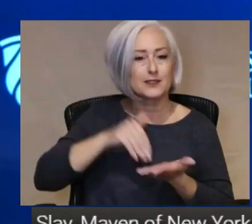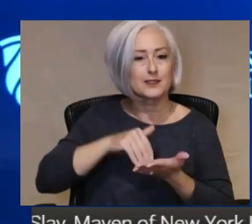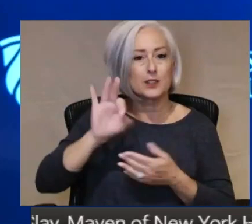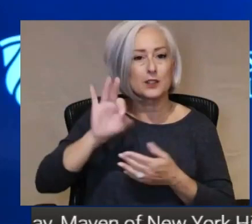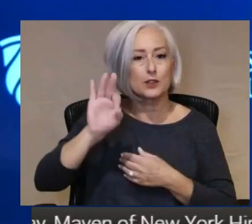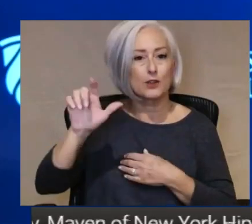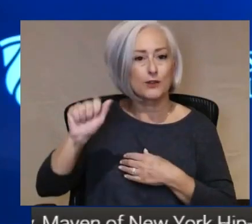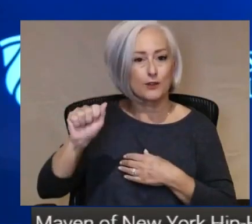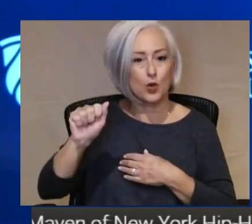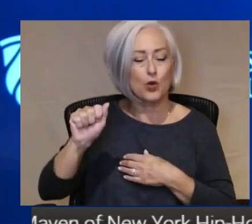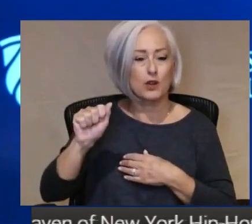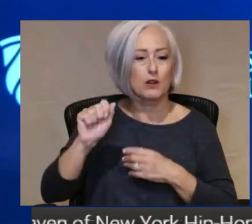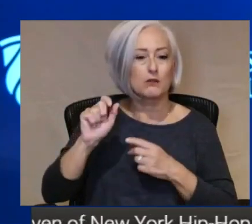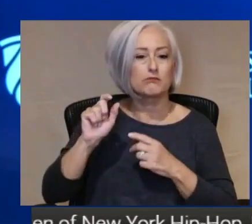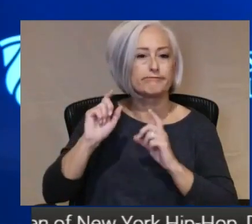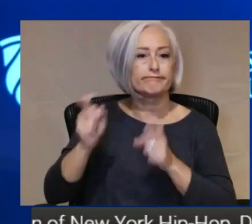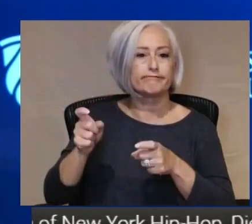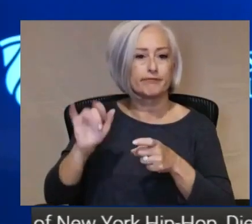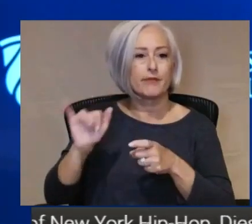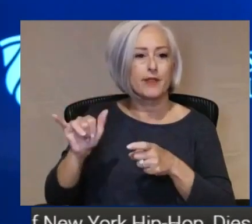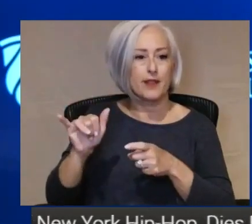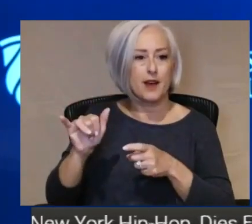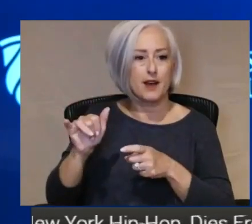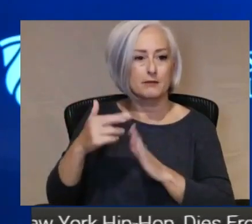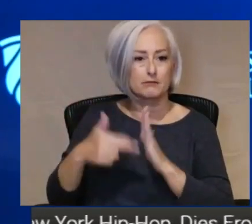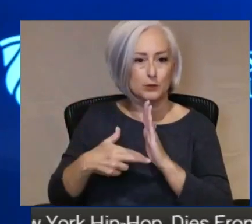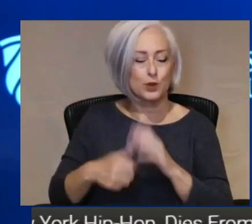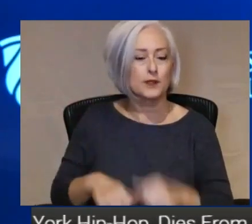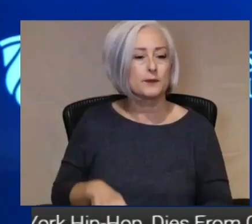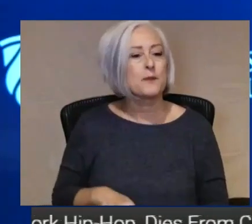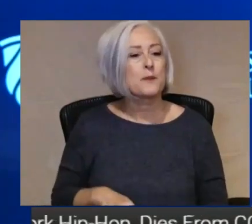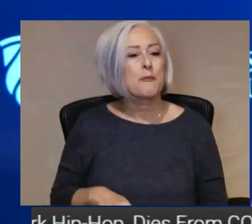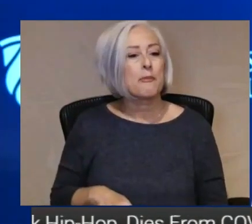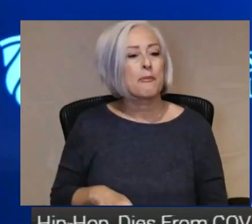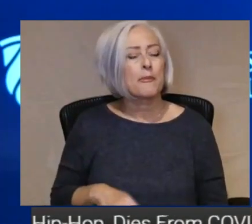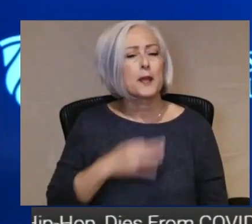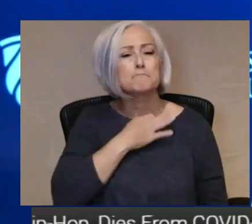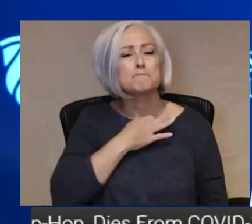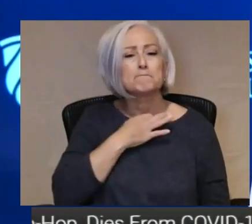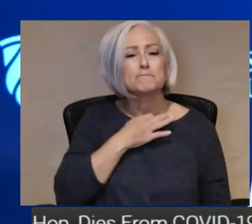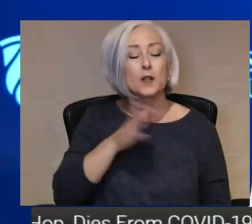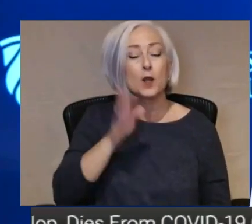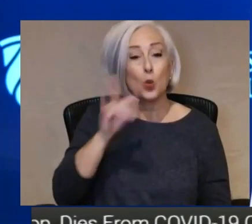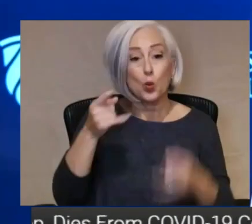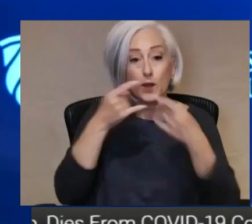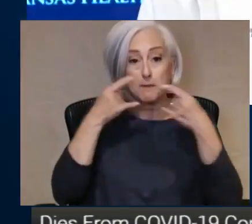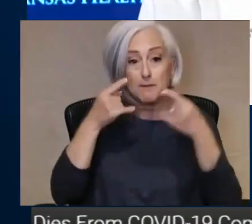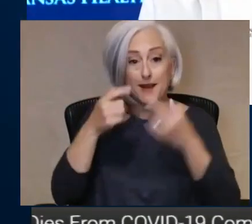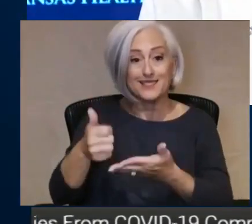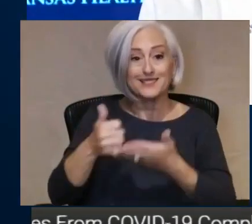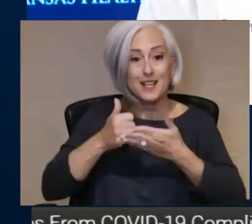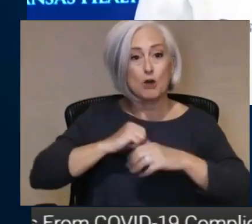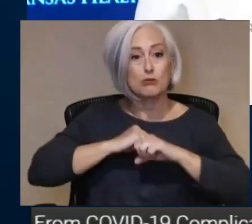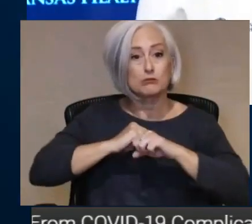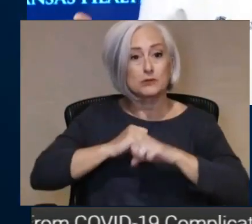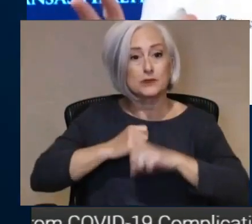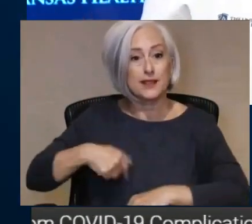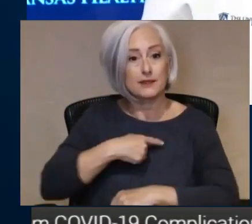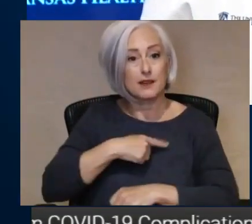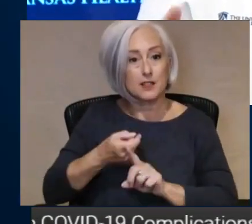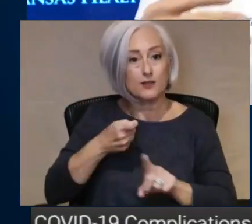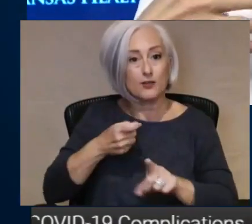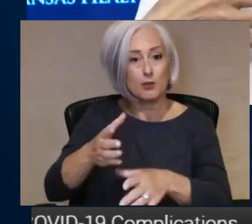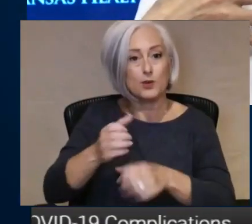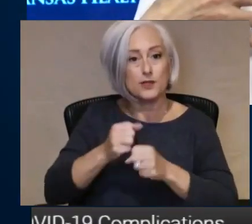issued. You know, the next question is, do masks help protect us, I think, Hawk, from getting the disease? I mean, we know masks